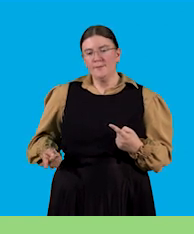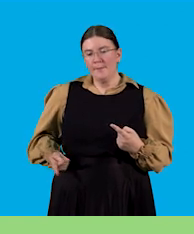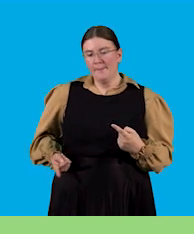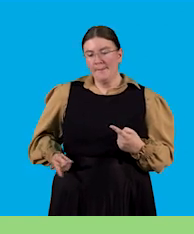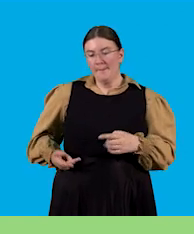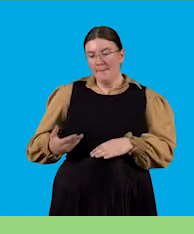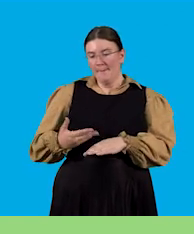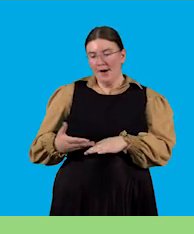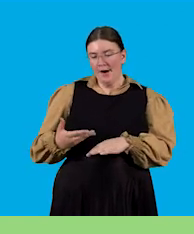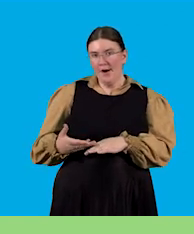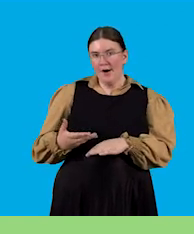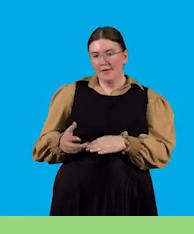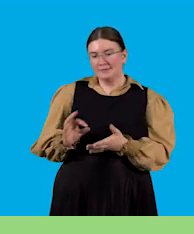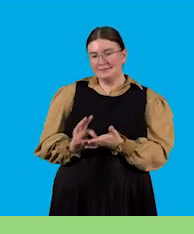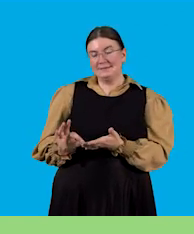the blood.